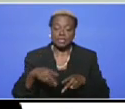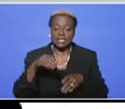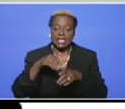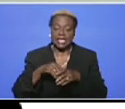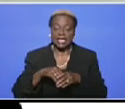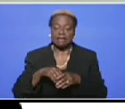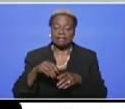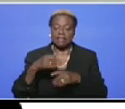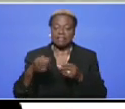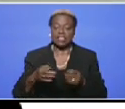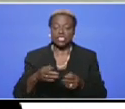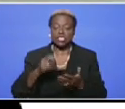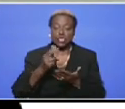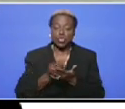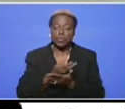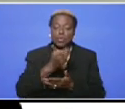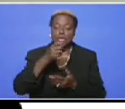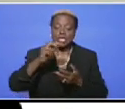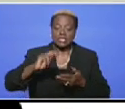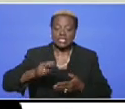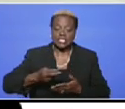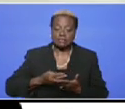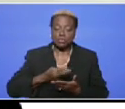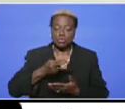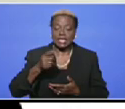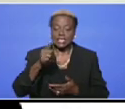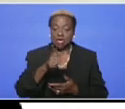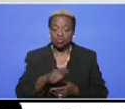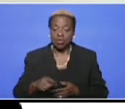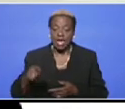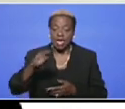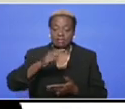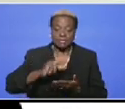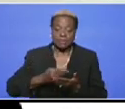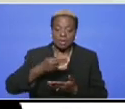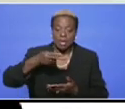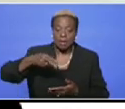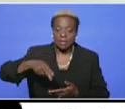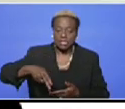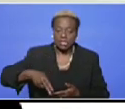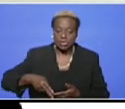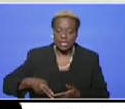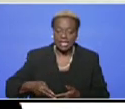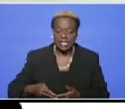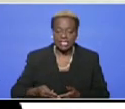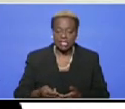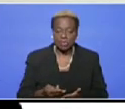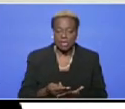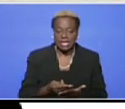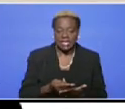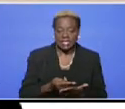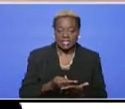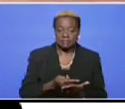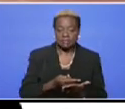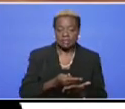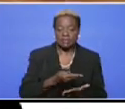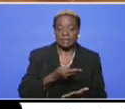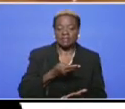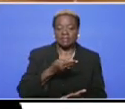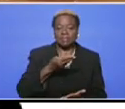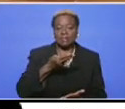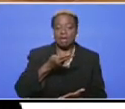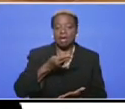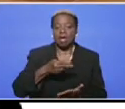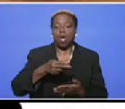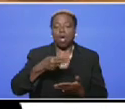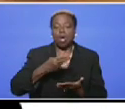be a round spoon, and you would put the spoon in the soup, and you would spoon it away